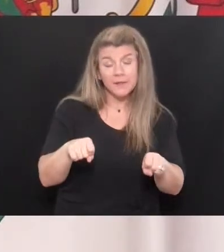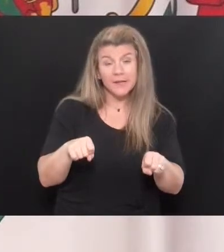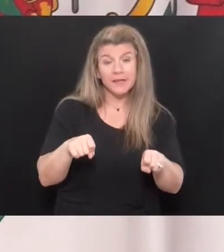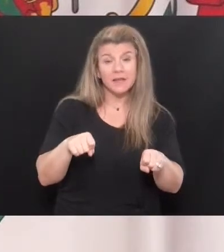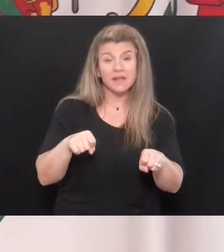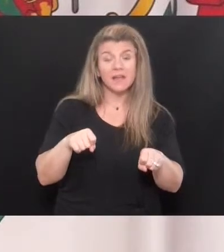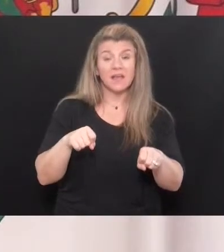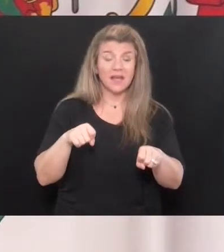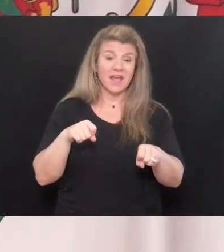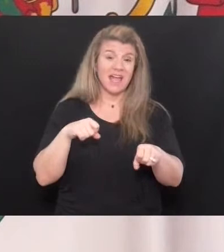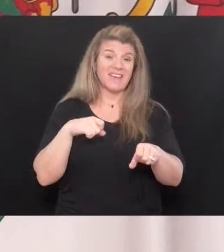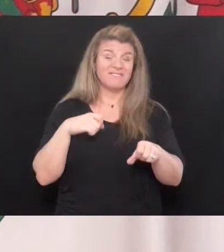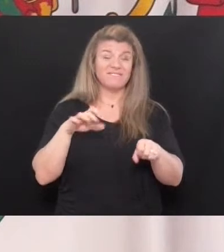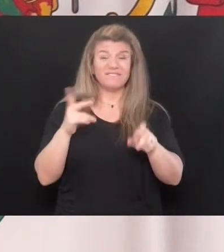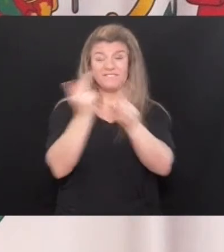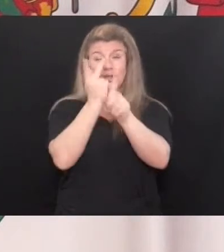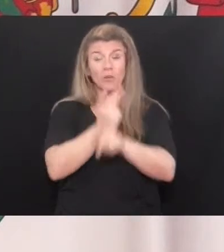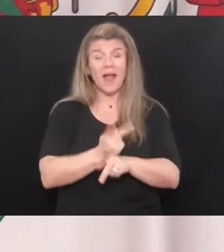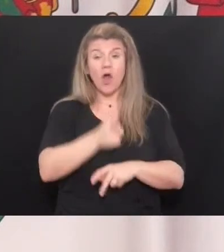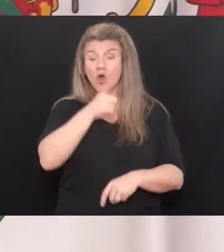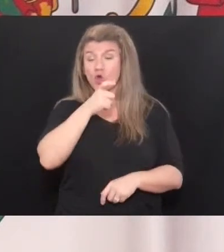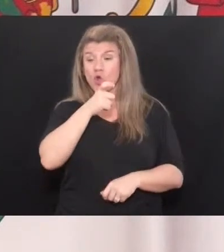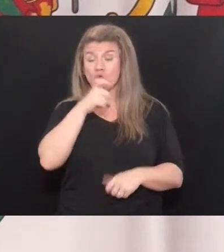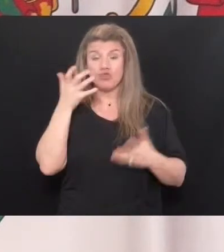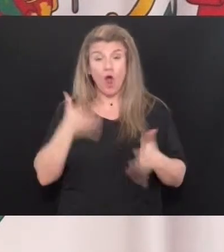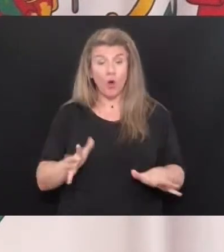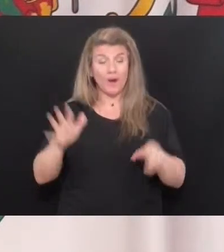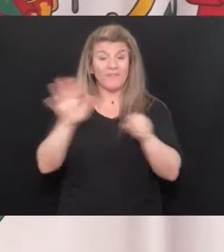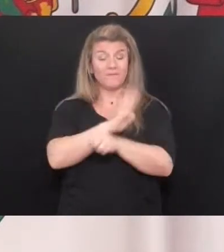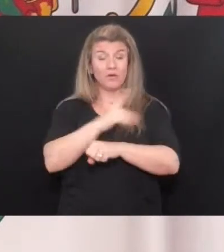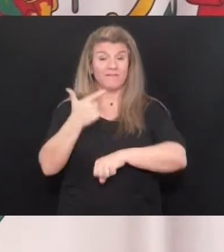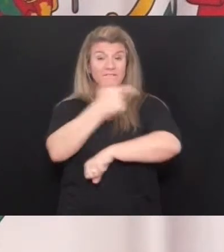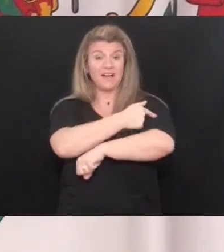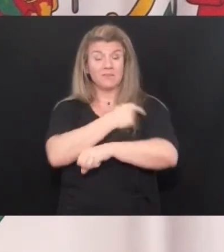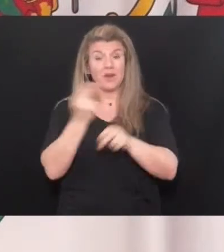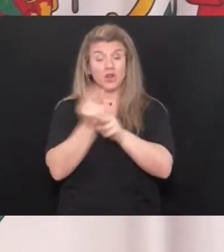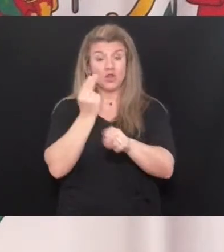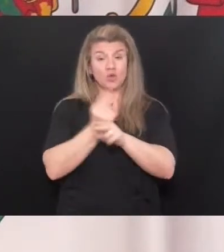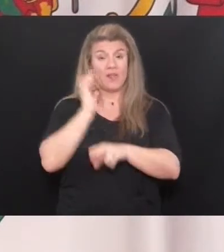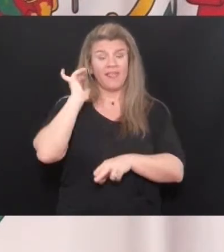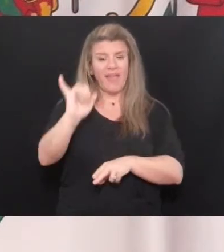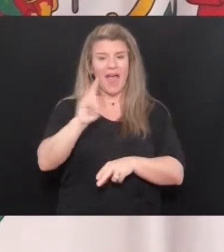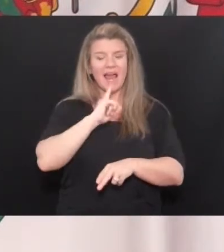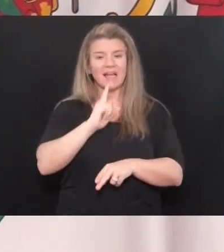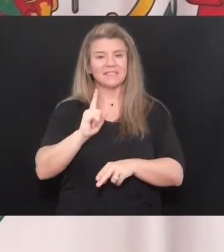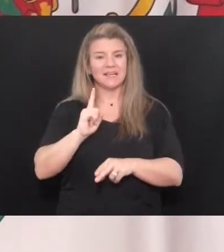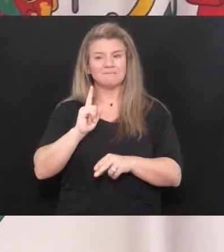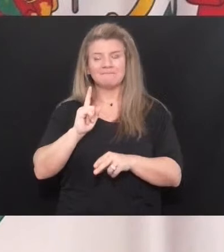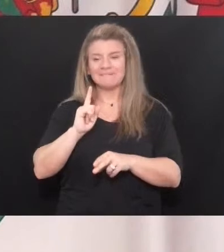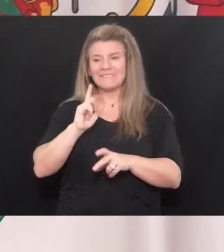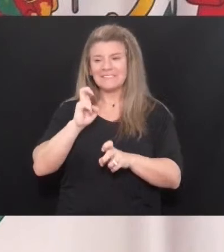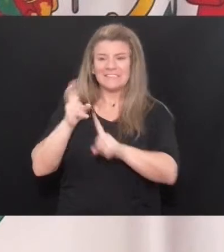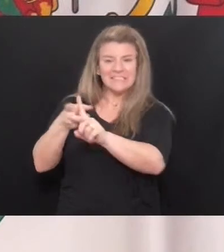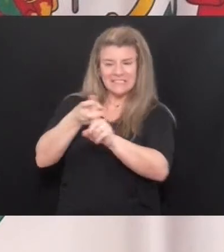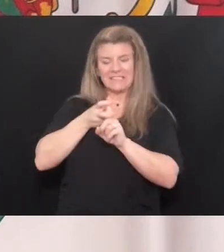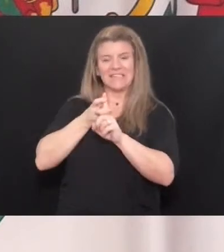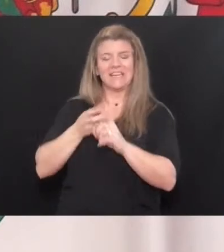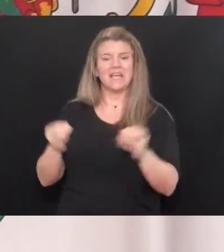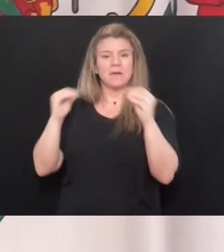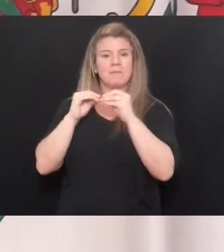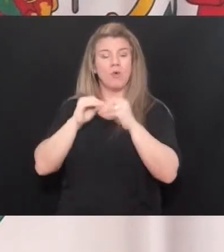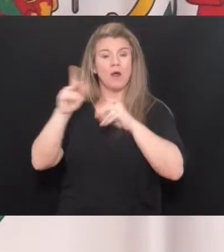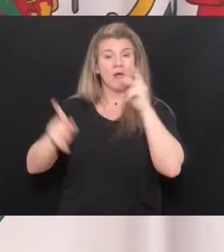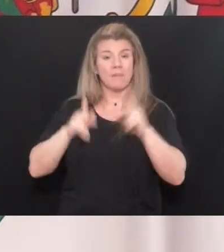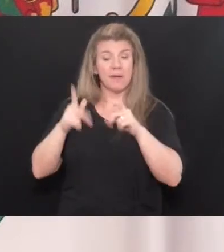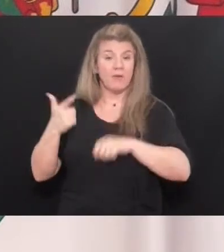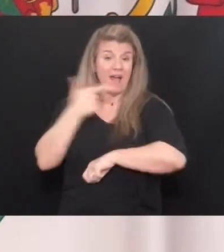you know, going with the people that are fully vaccinated and using that as a motivational tool to get more and more and more people vaccinated, I